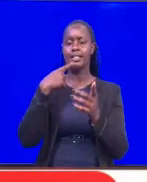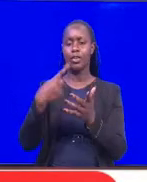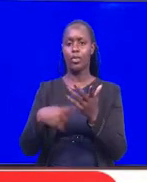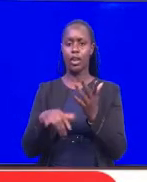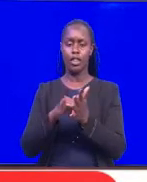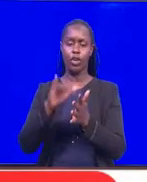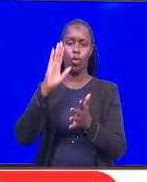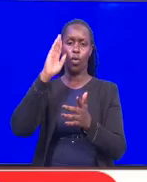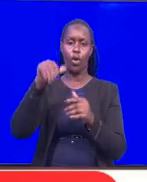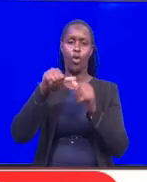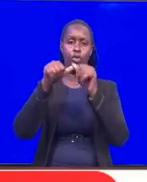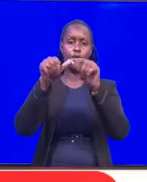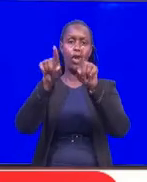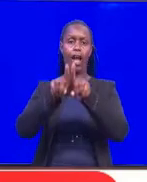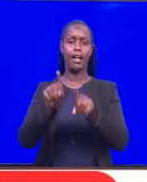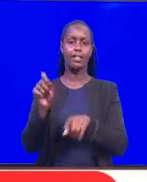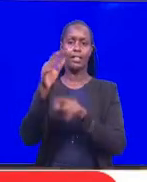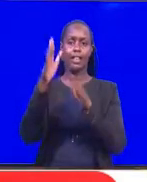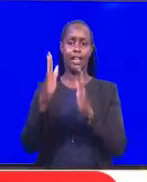Kenyans continue to struggle.